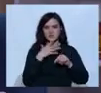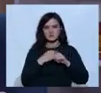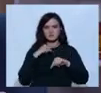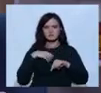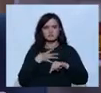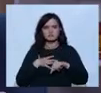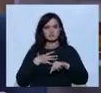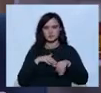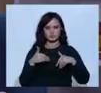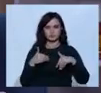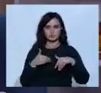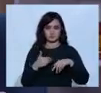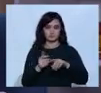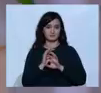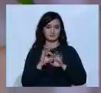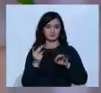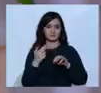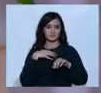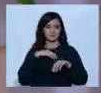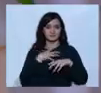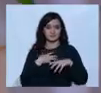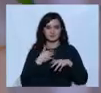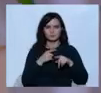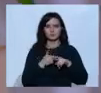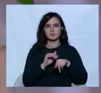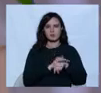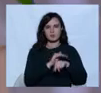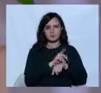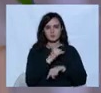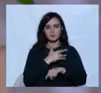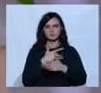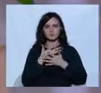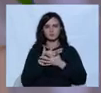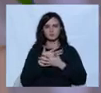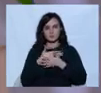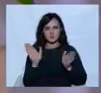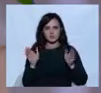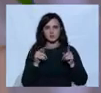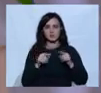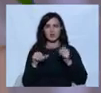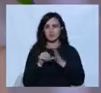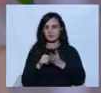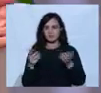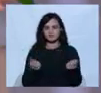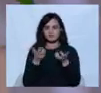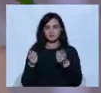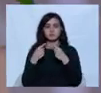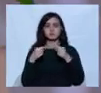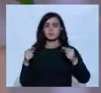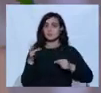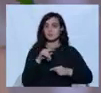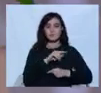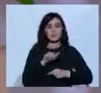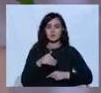try and save Antonio's life. A trial is called to decide the matter, and the judge at the